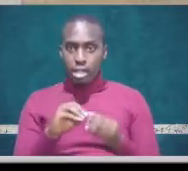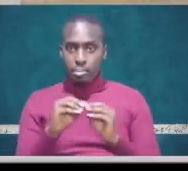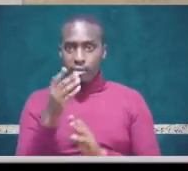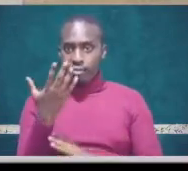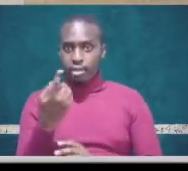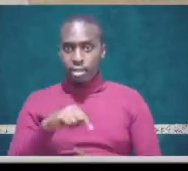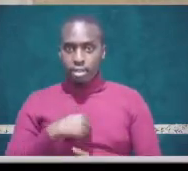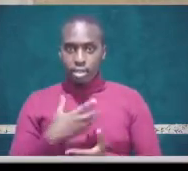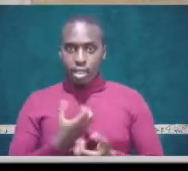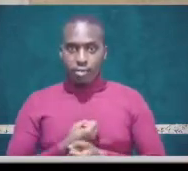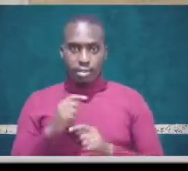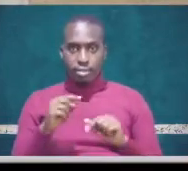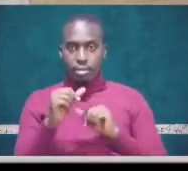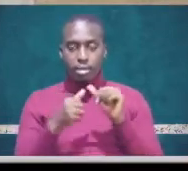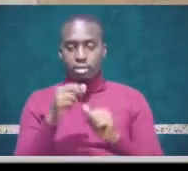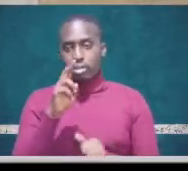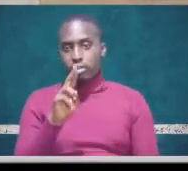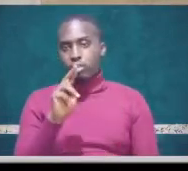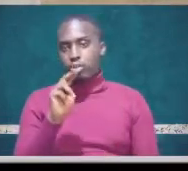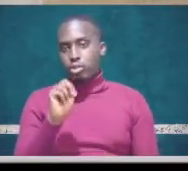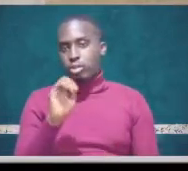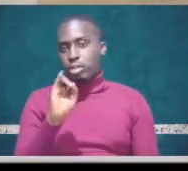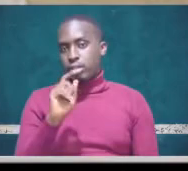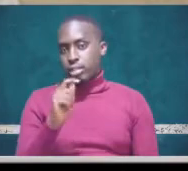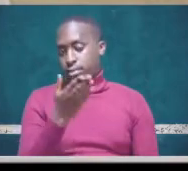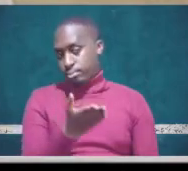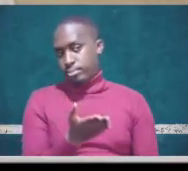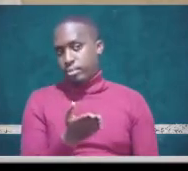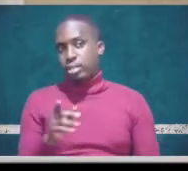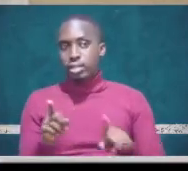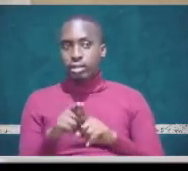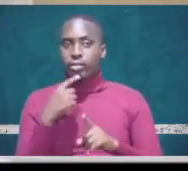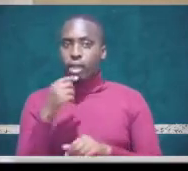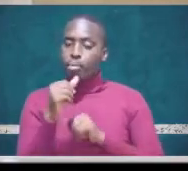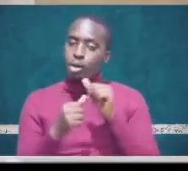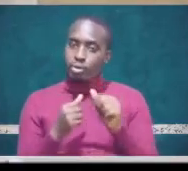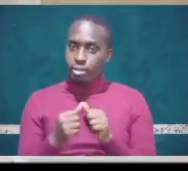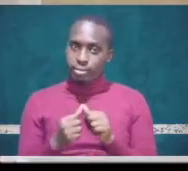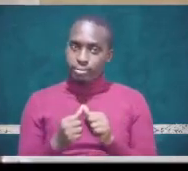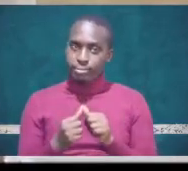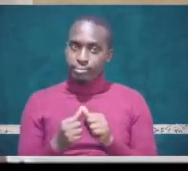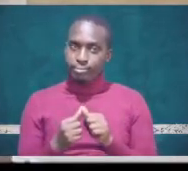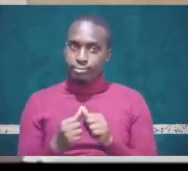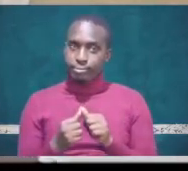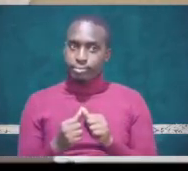are still discussing on this unit. So the unit is about